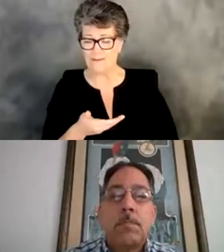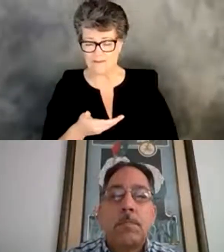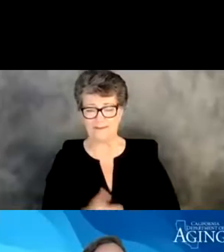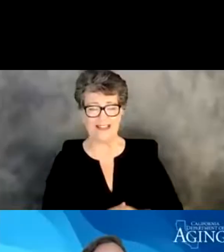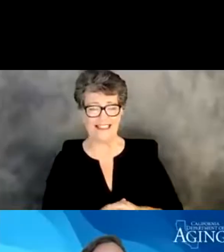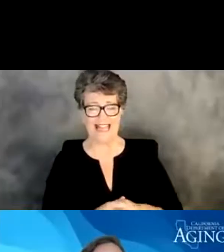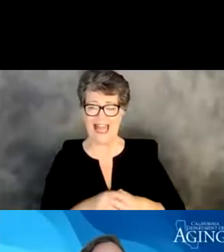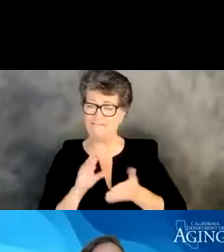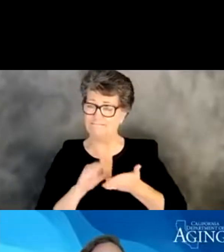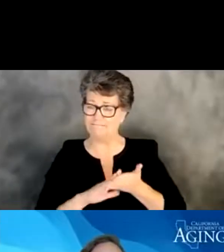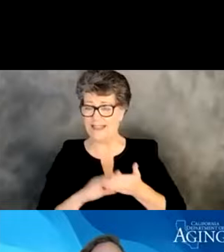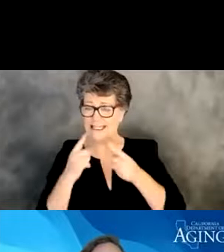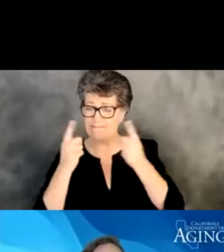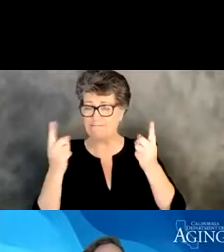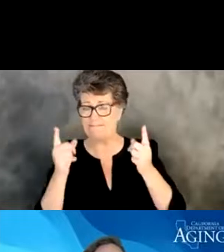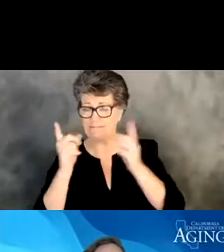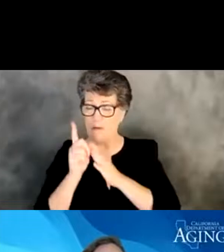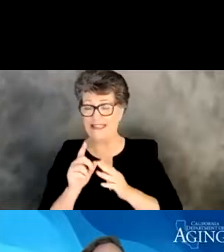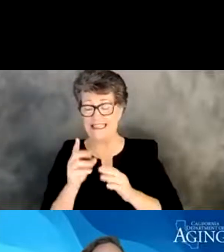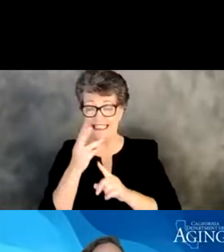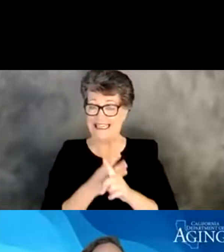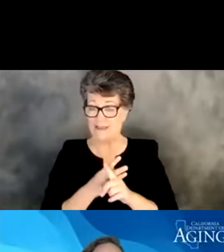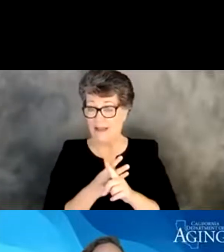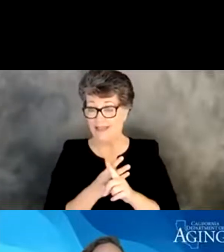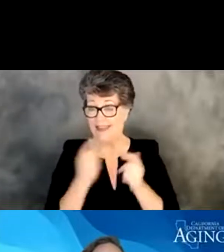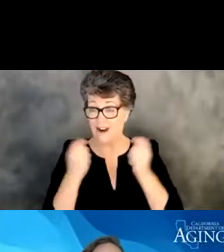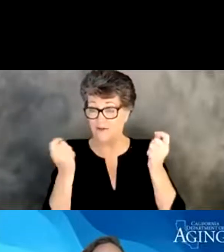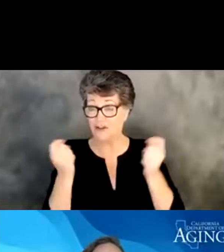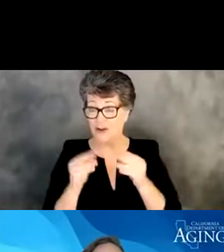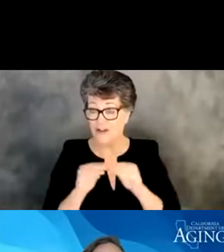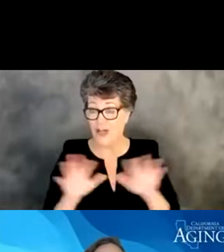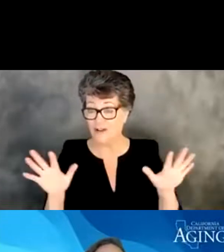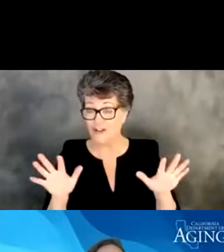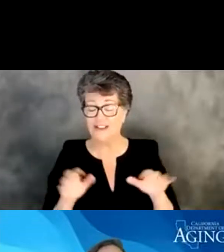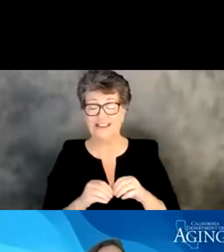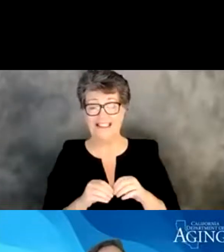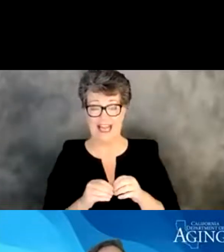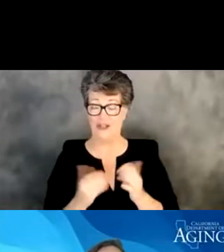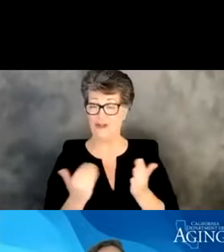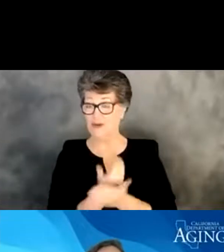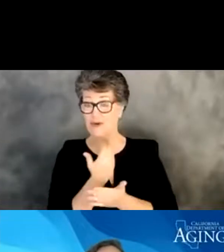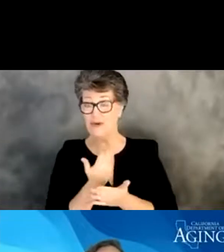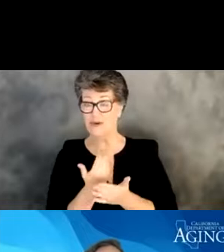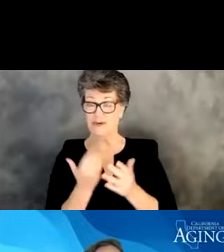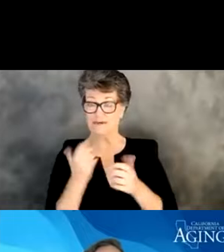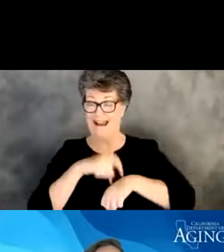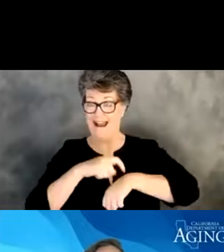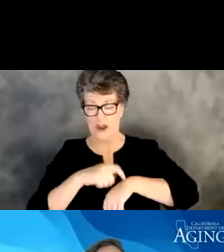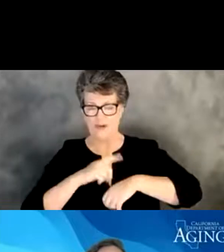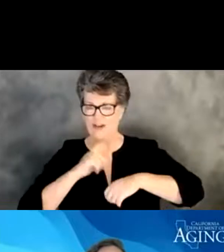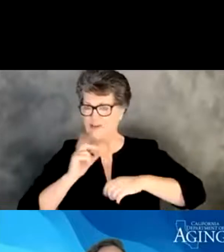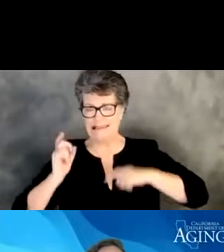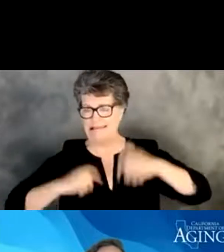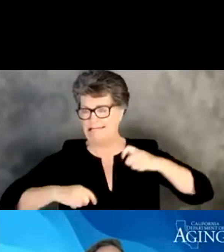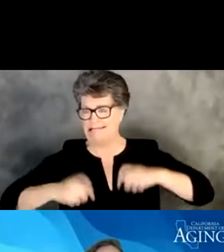this moment, 6-month anniversary of launch, and really the beginning of a new stage. We've been racing to launch,